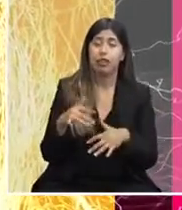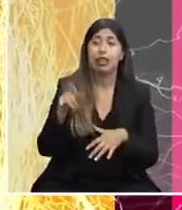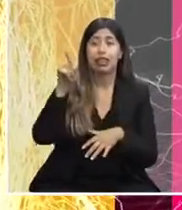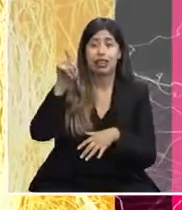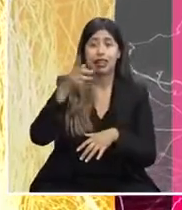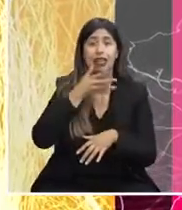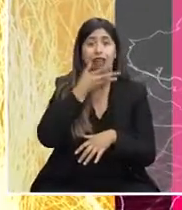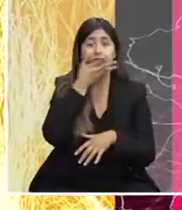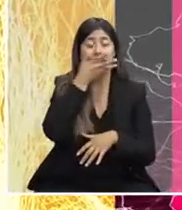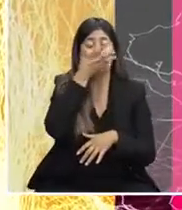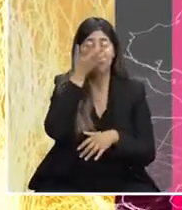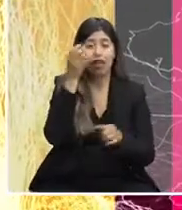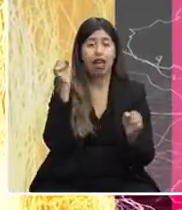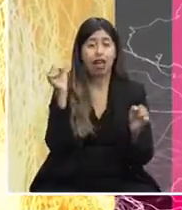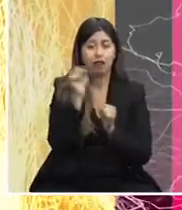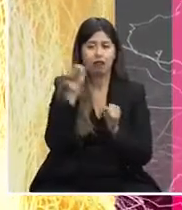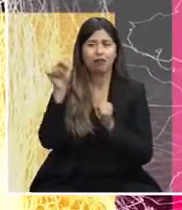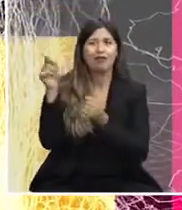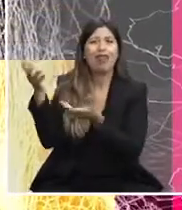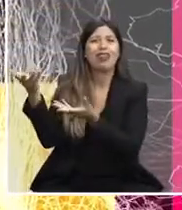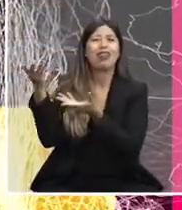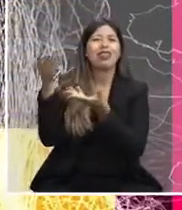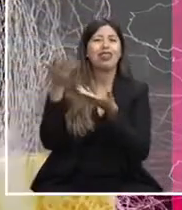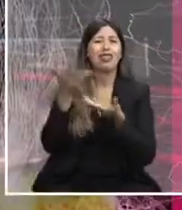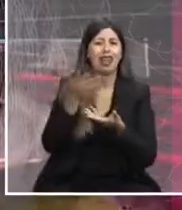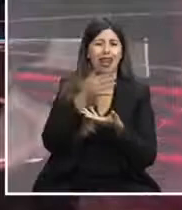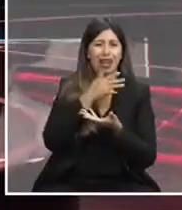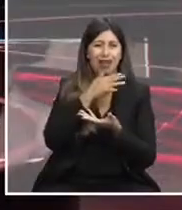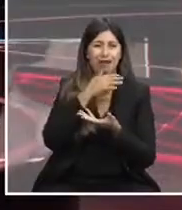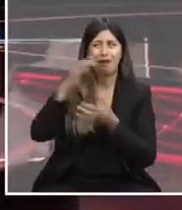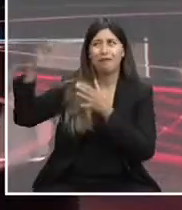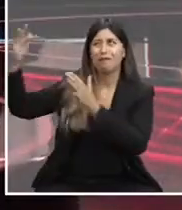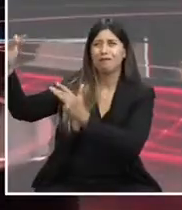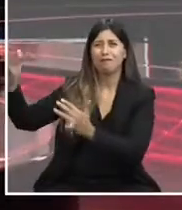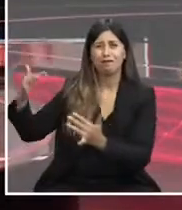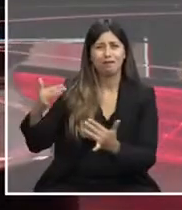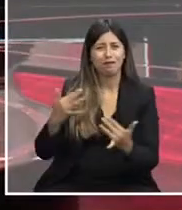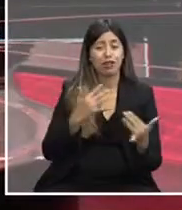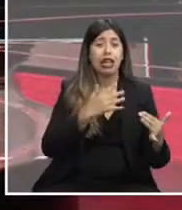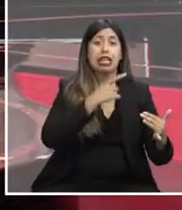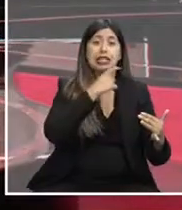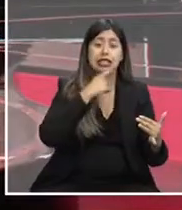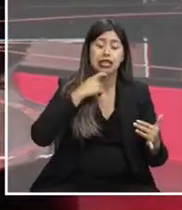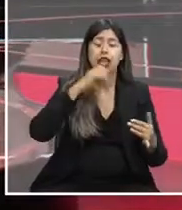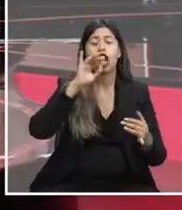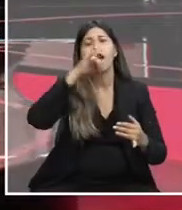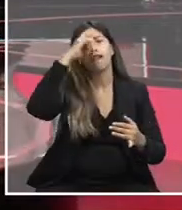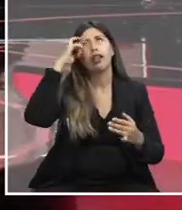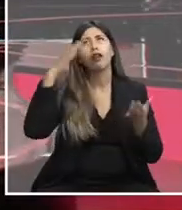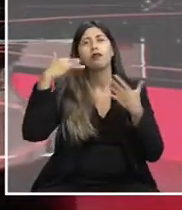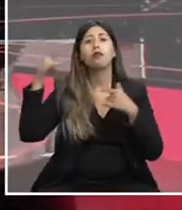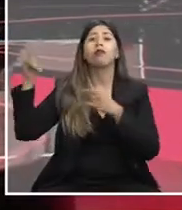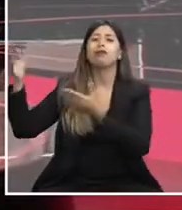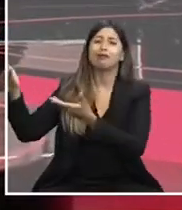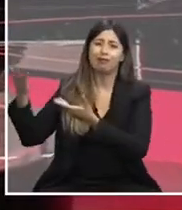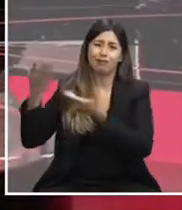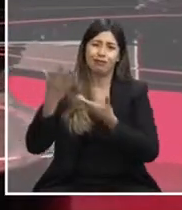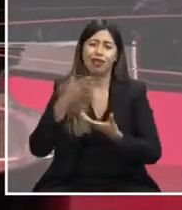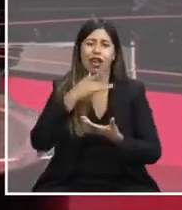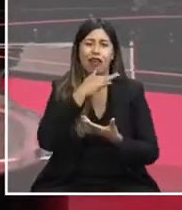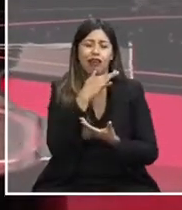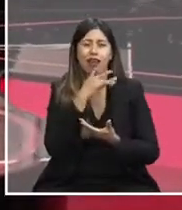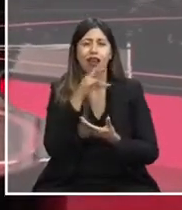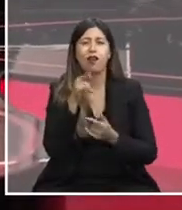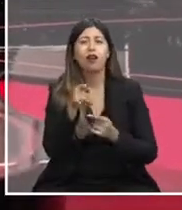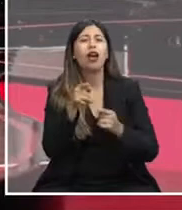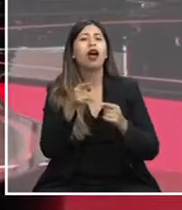summers. And the important thing here is we've got a graph at the bottom which shows glacier loss on the bottom. And then